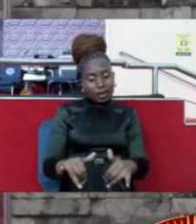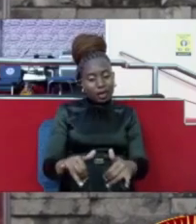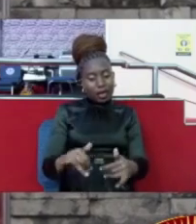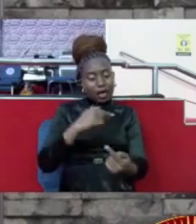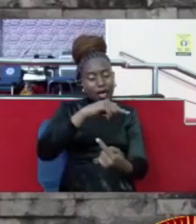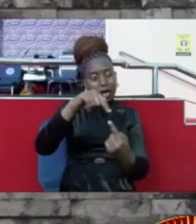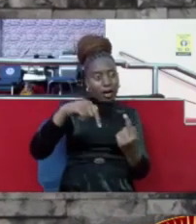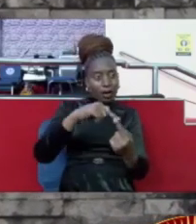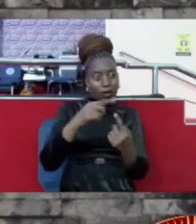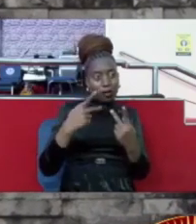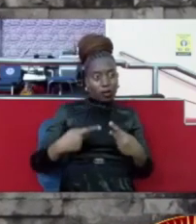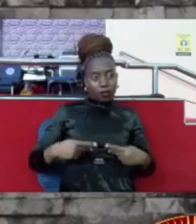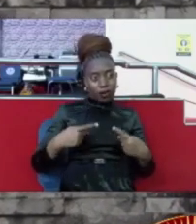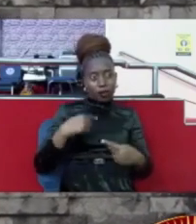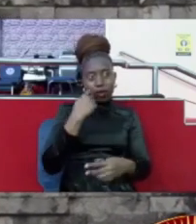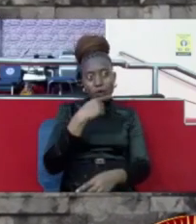that could use a blessing.